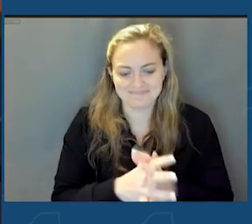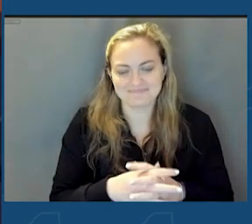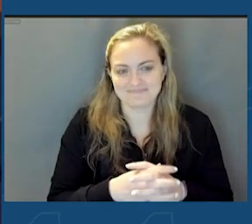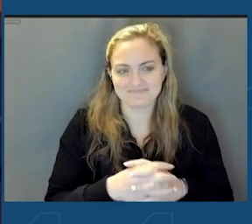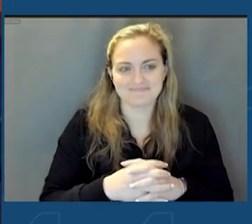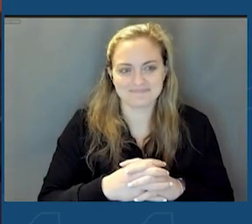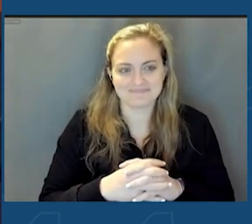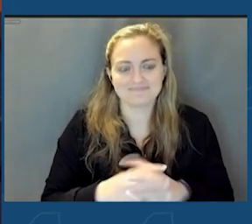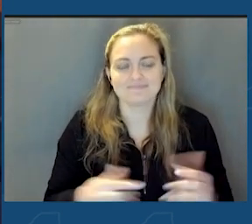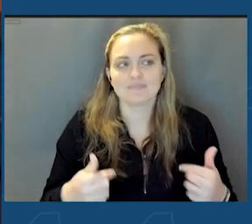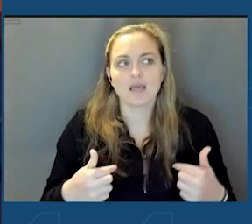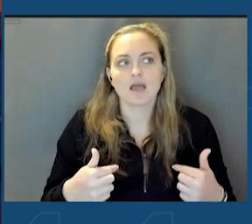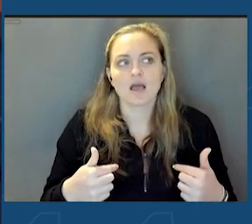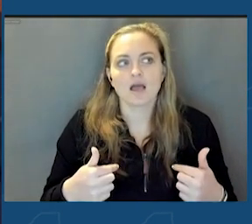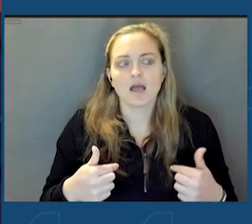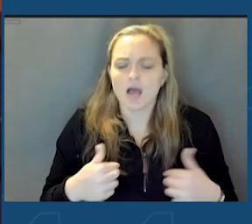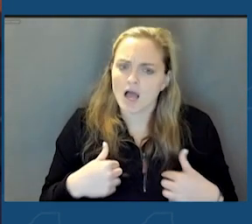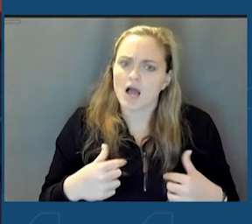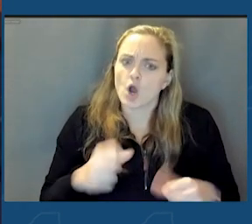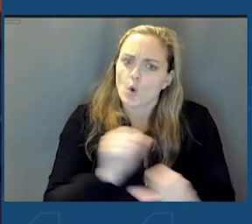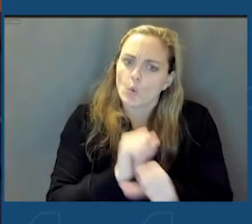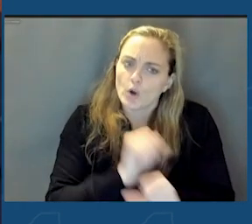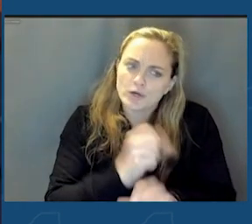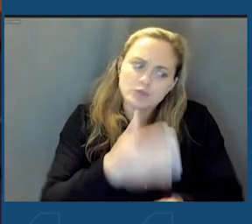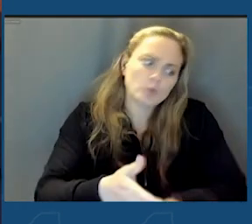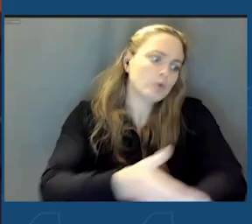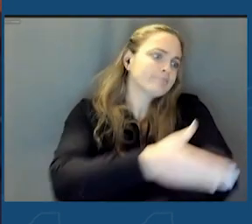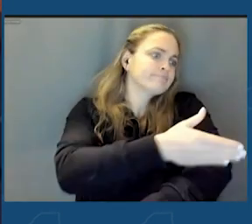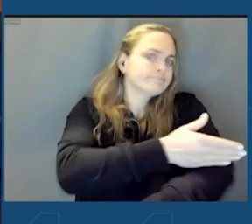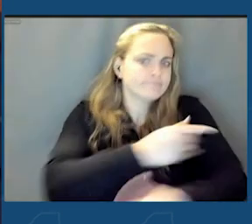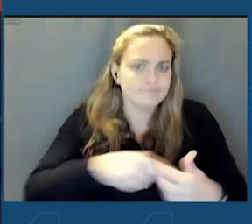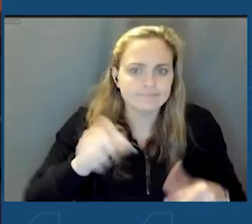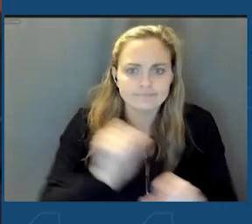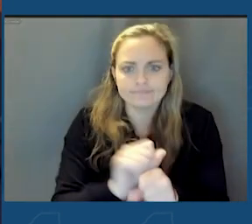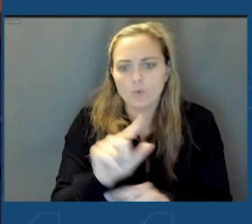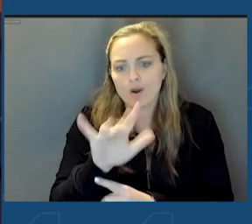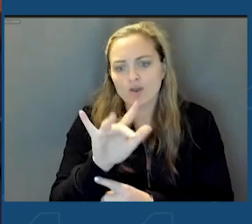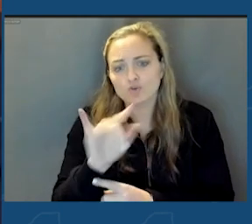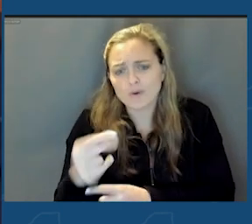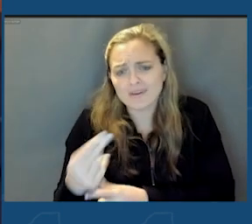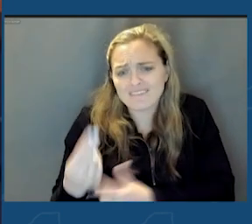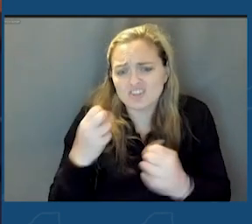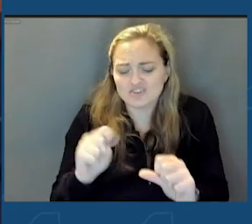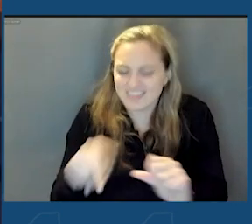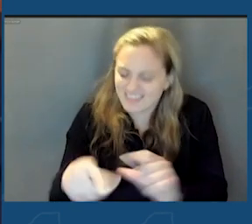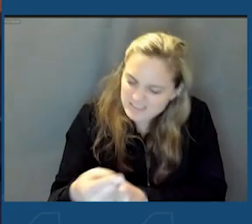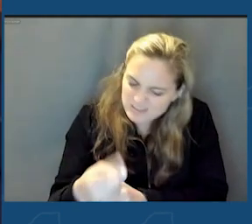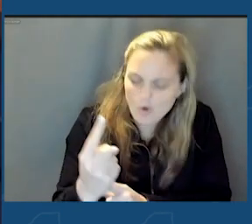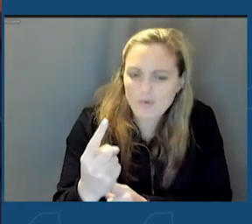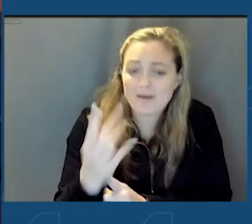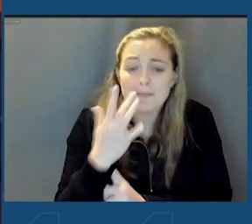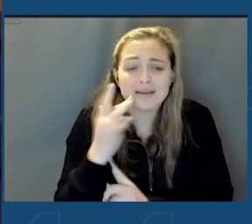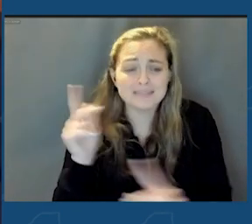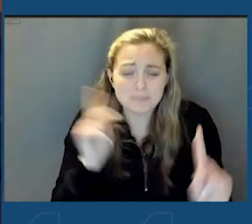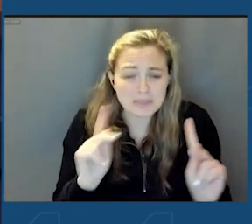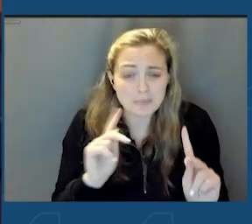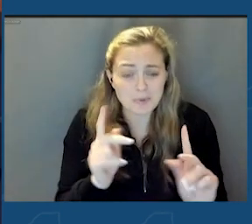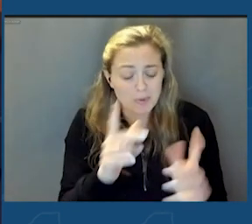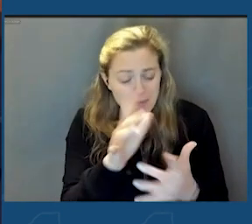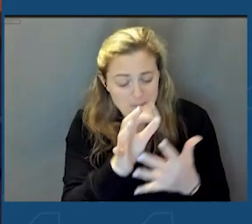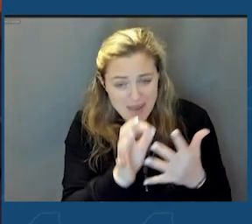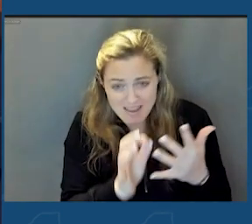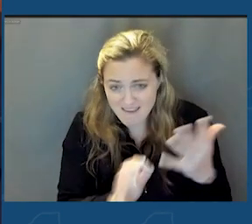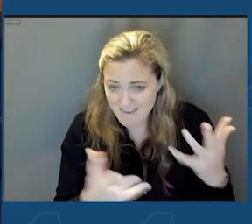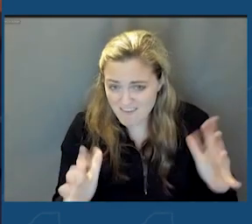again. Our work of revitalizing East 125th Street has brought us to this moment. And it's due to people that I just mentioned and